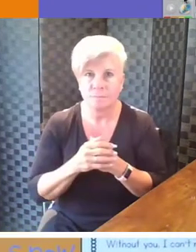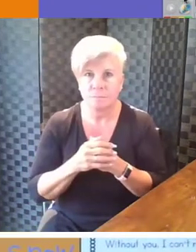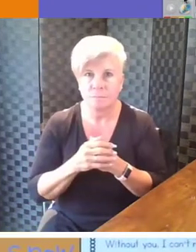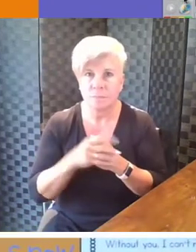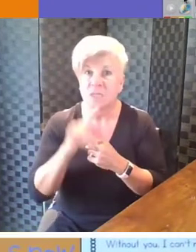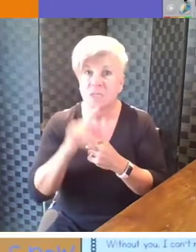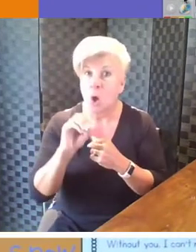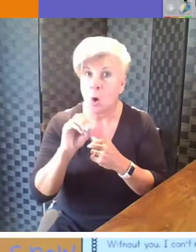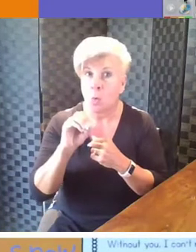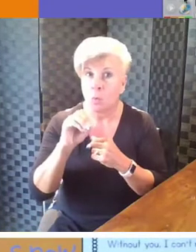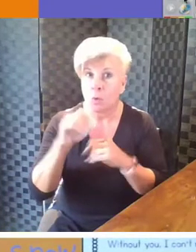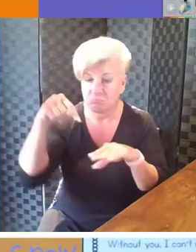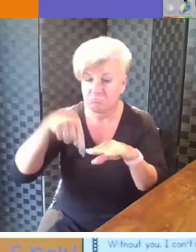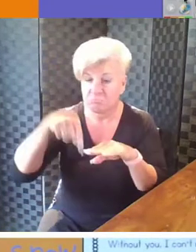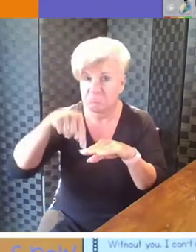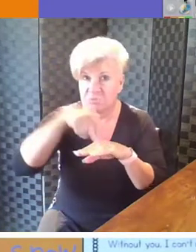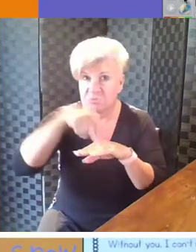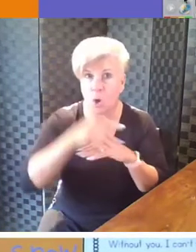tow.